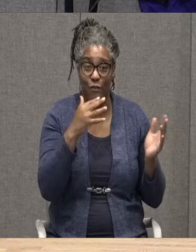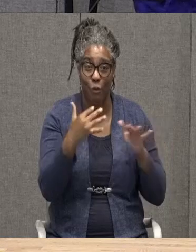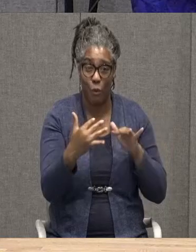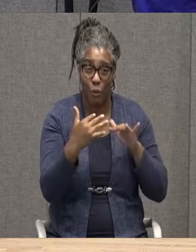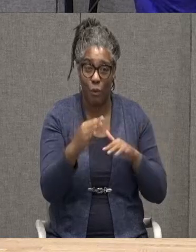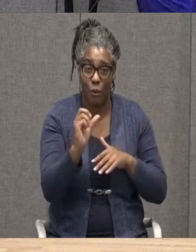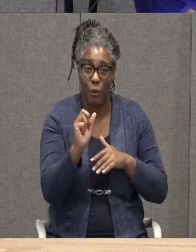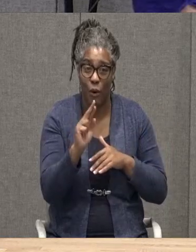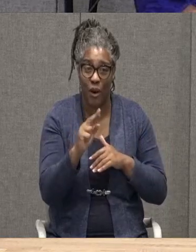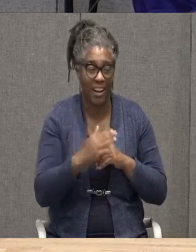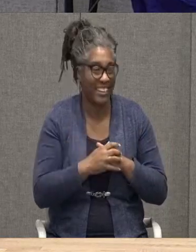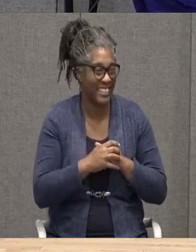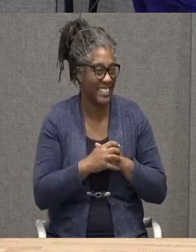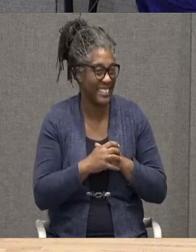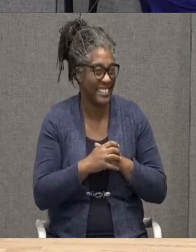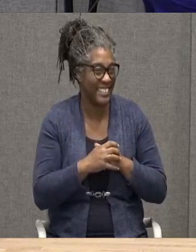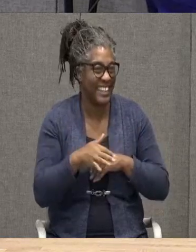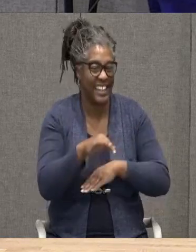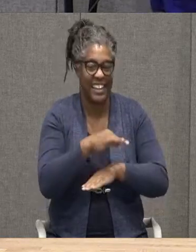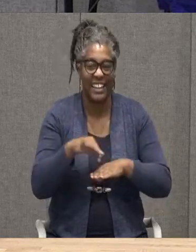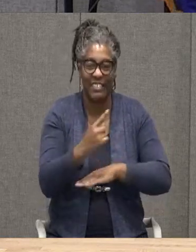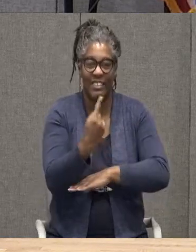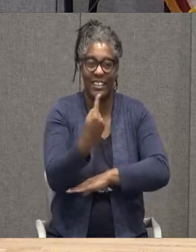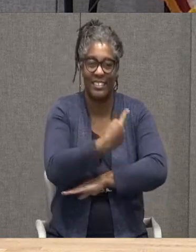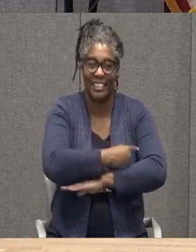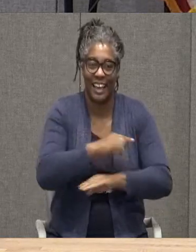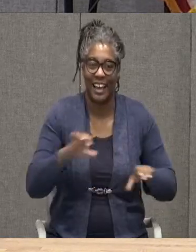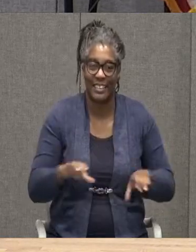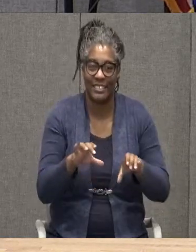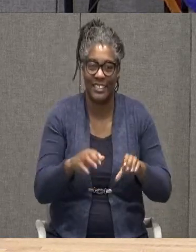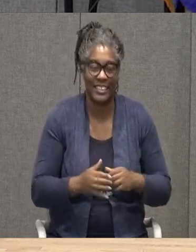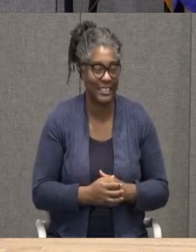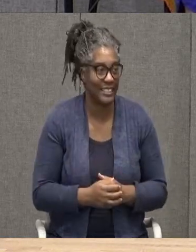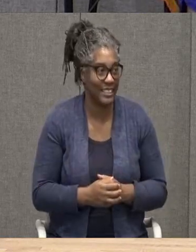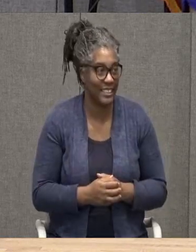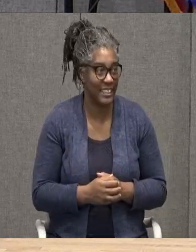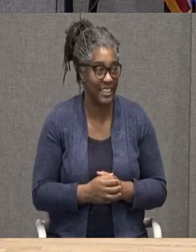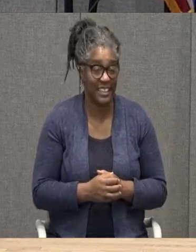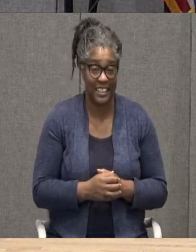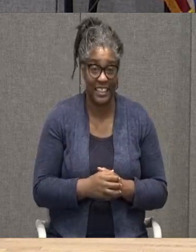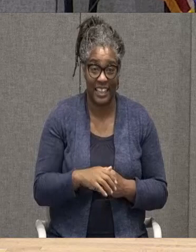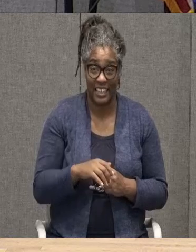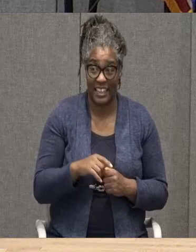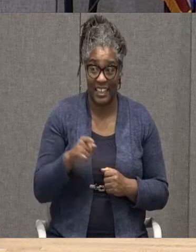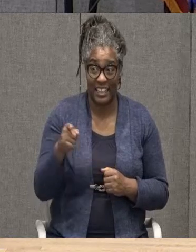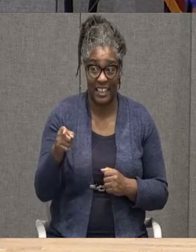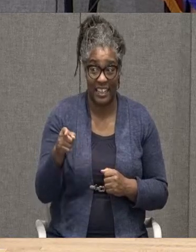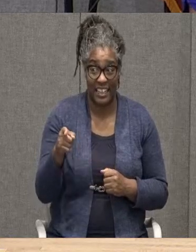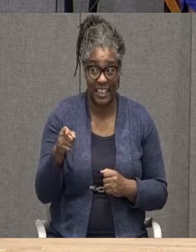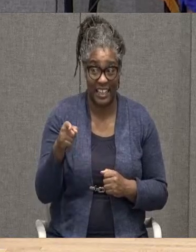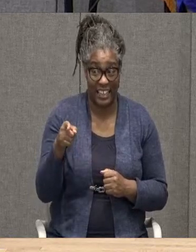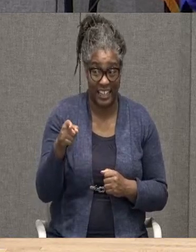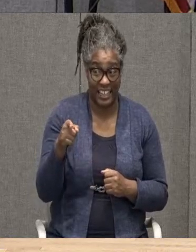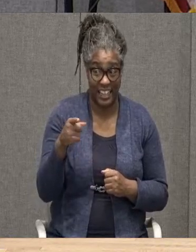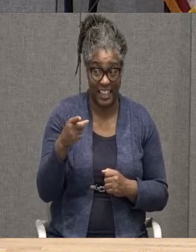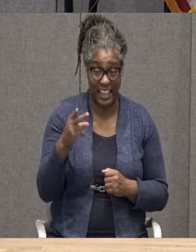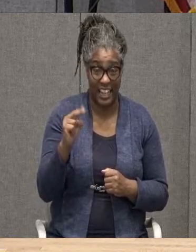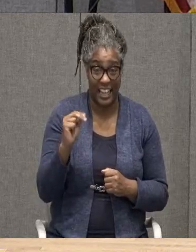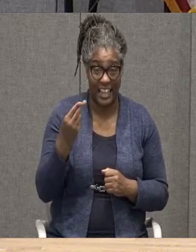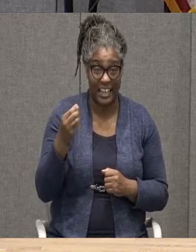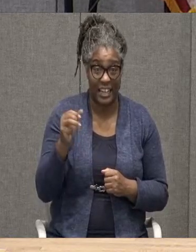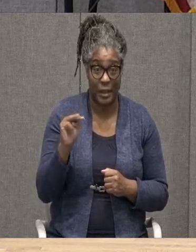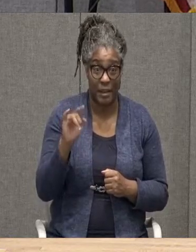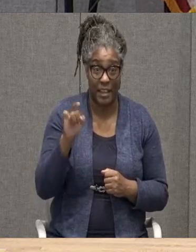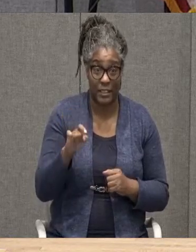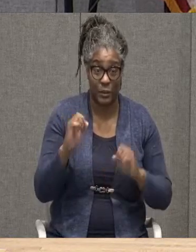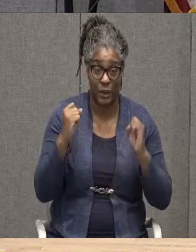Field day activity. All right, so is that Mr. Dunham for an exercise? I think so. All right, so I'm